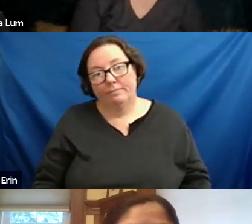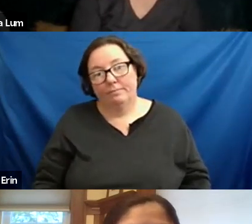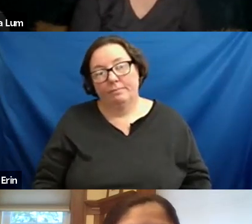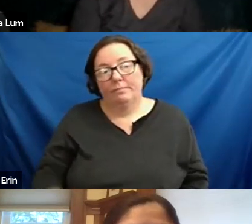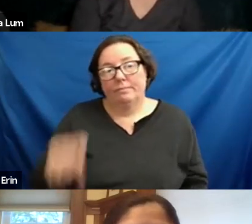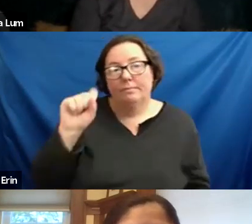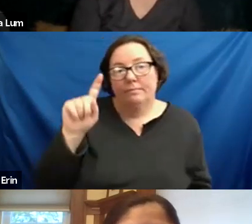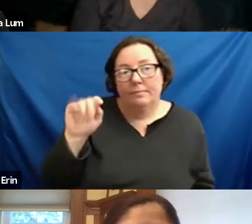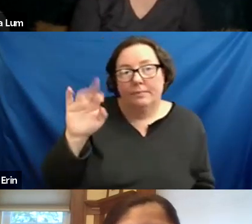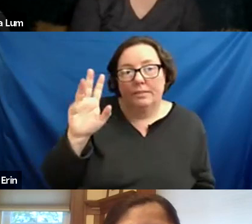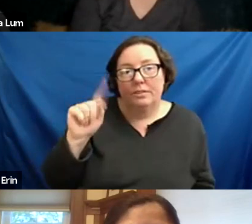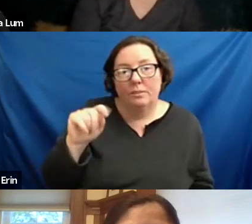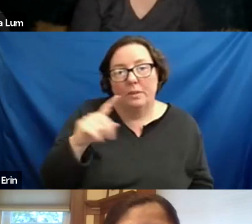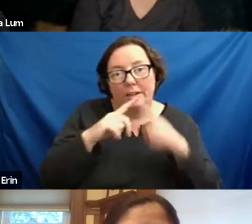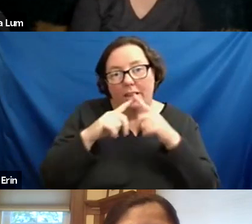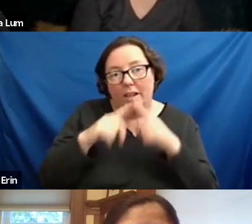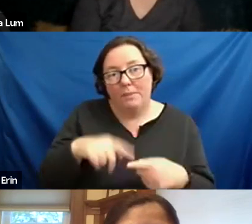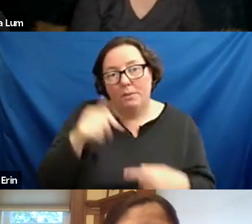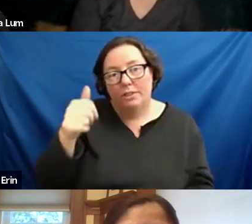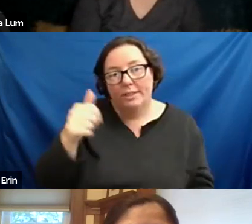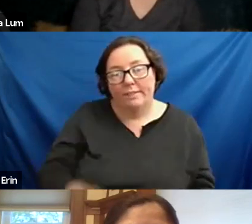Stuart, please unmute yourself.